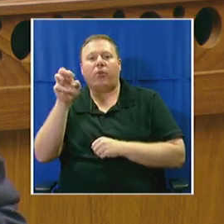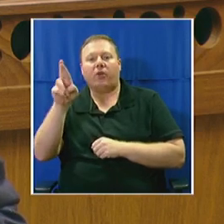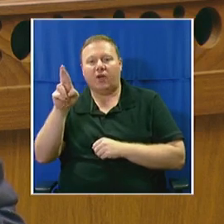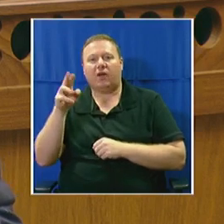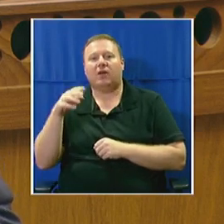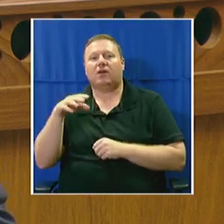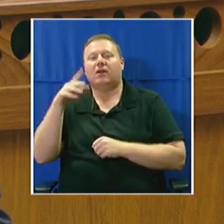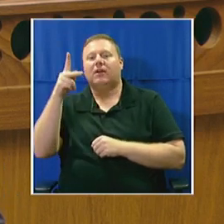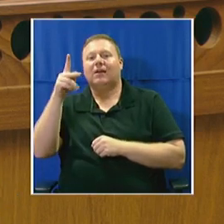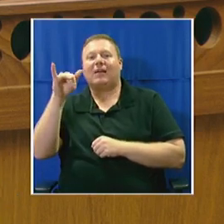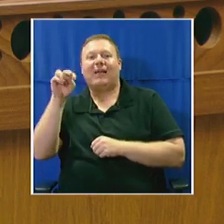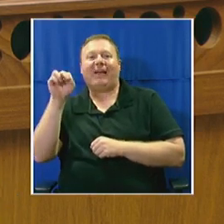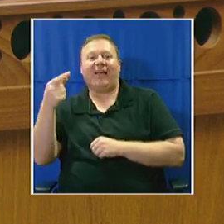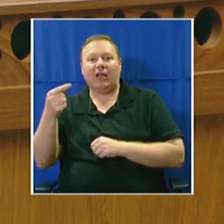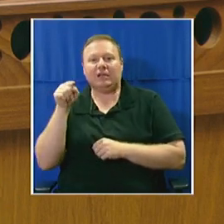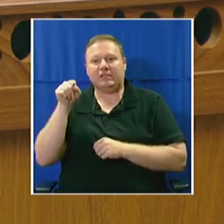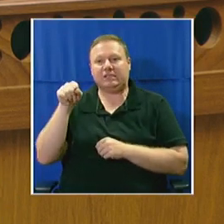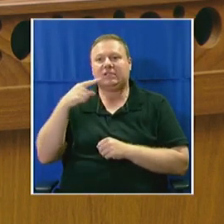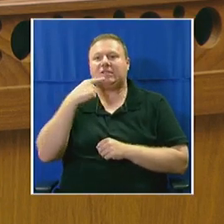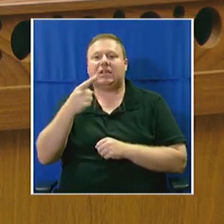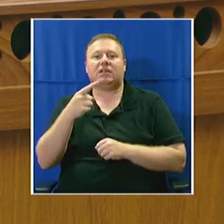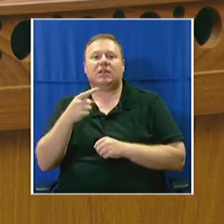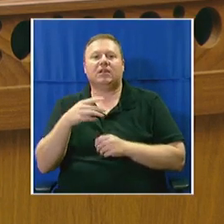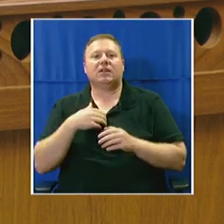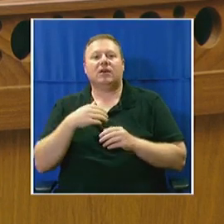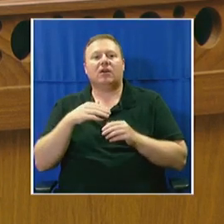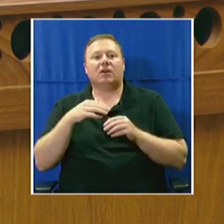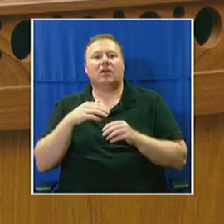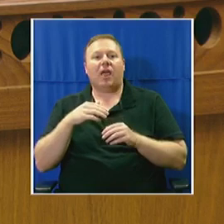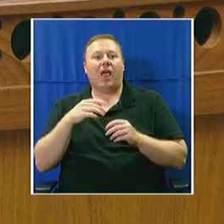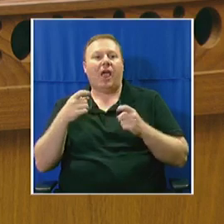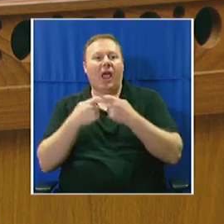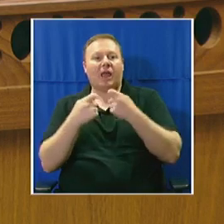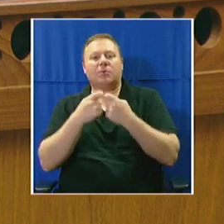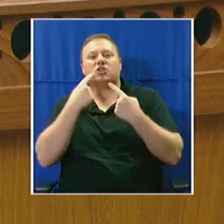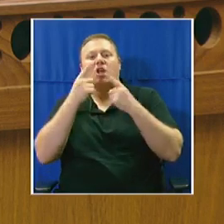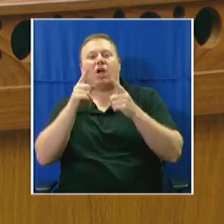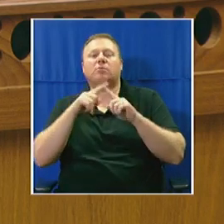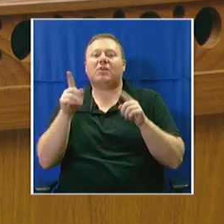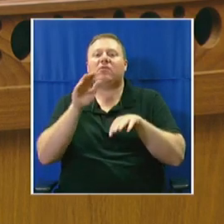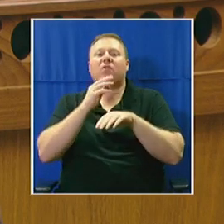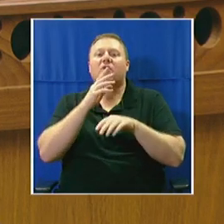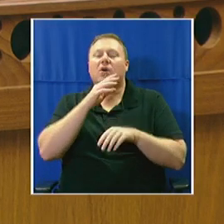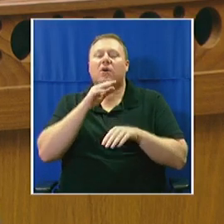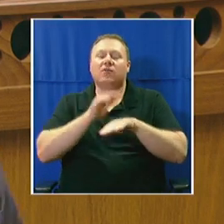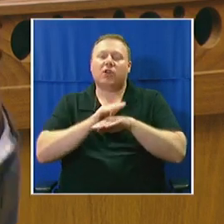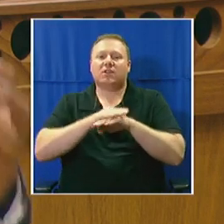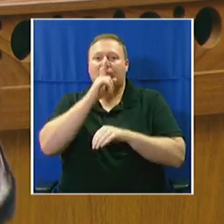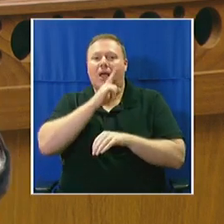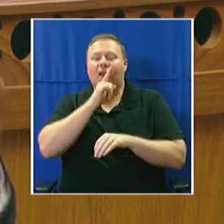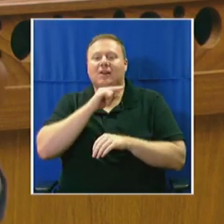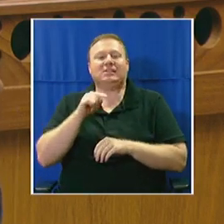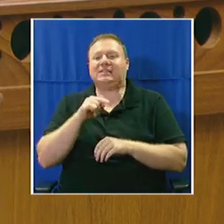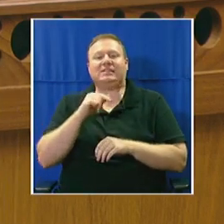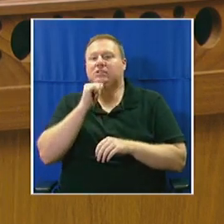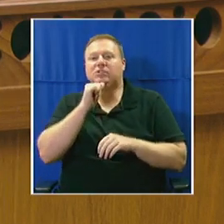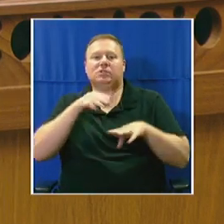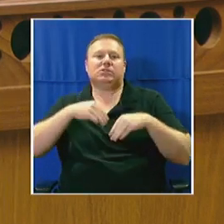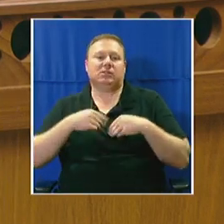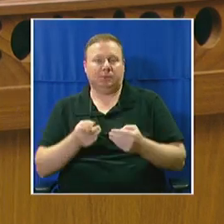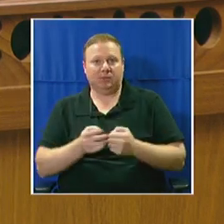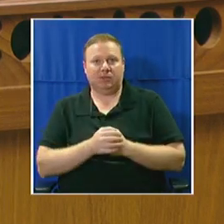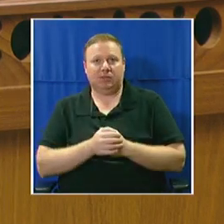unexamined about issues that are about us as men Martin Luther King once said in the end what will hurt the most is